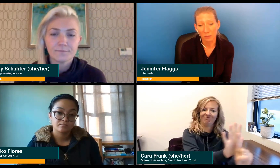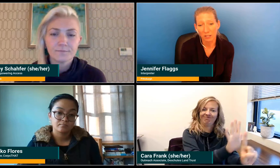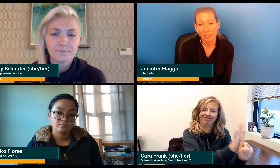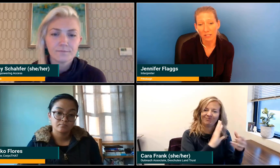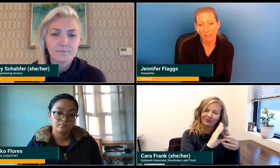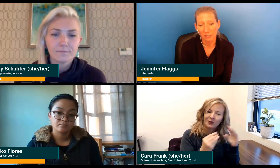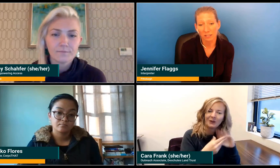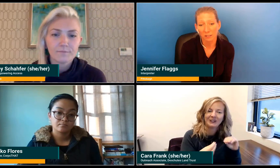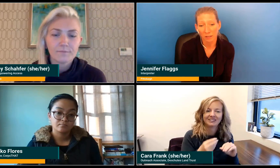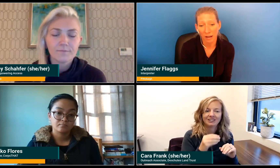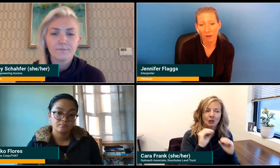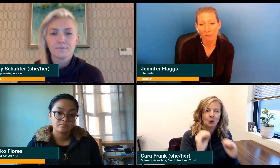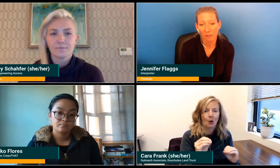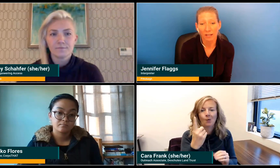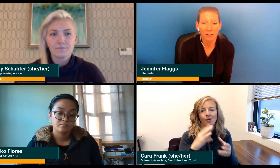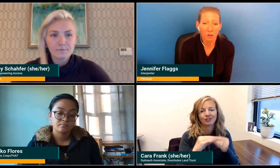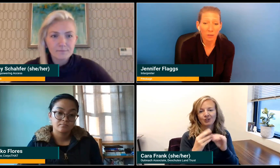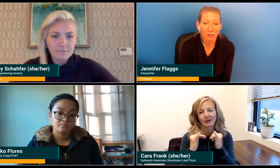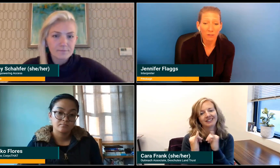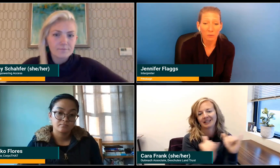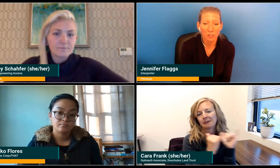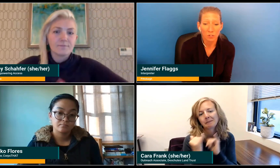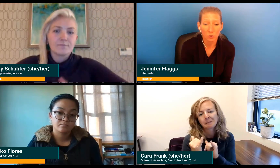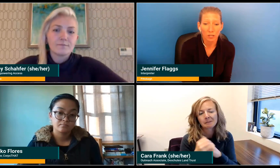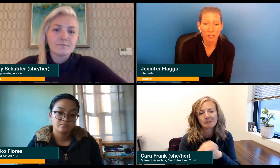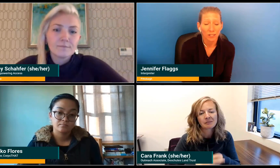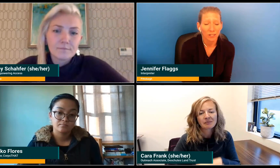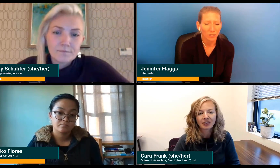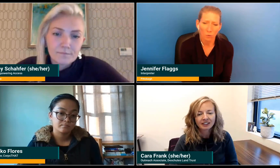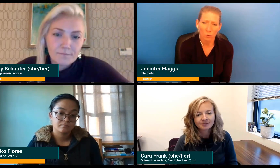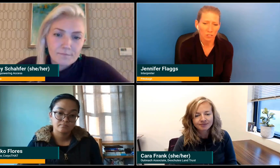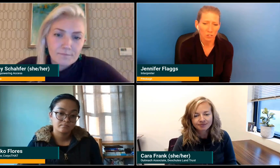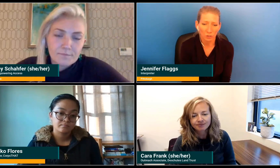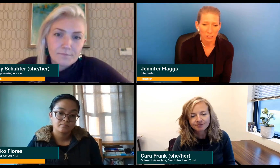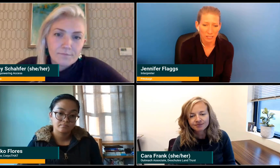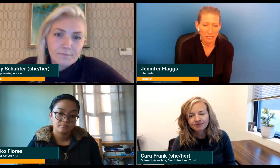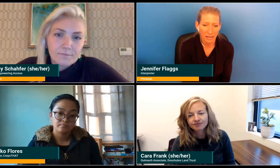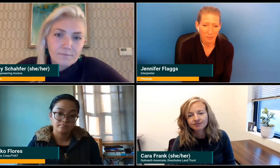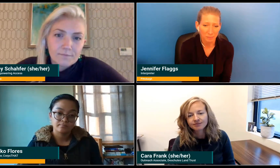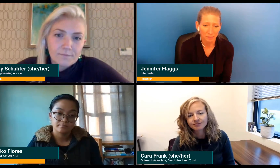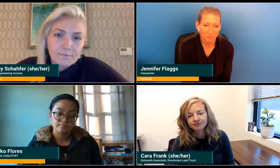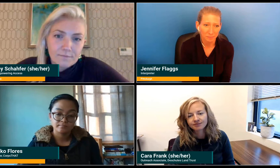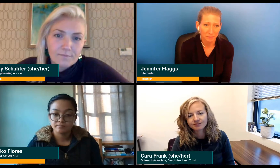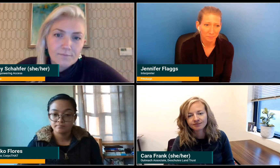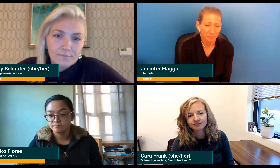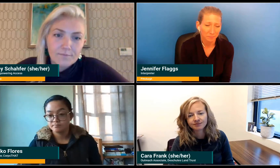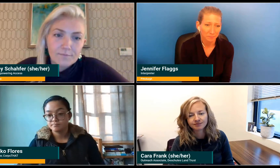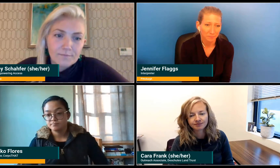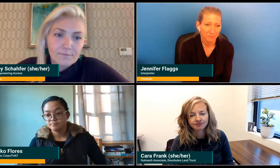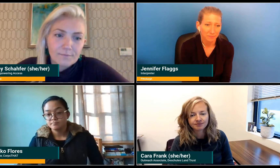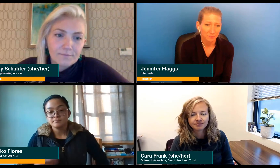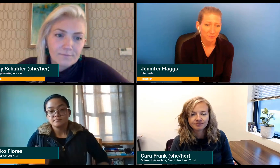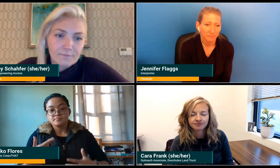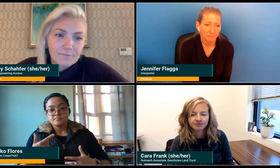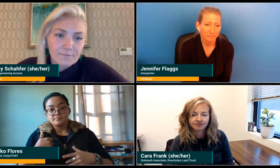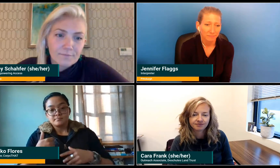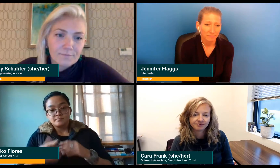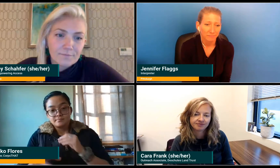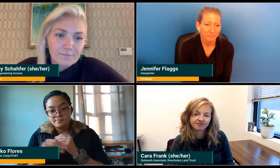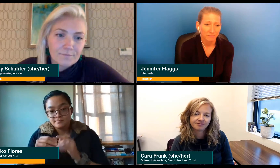lived experience and and knowing everyone's story. No one story is the same.